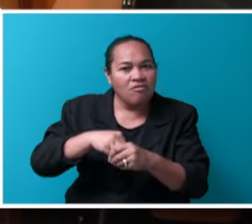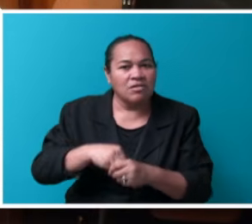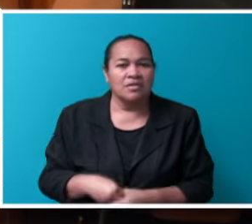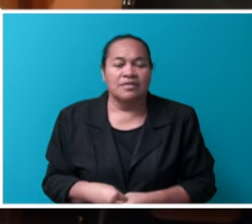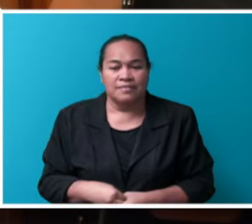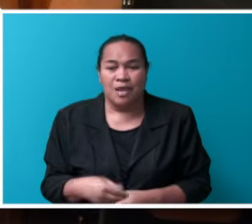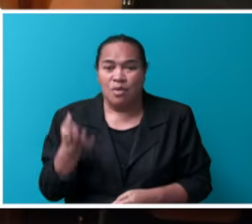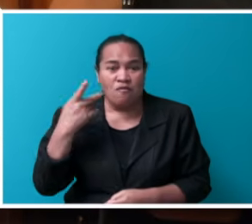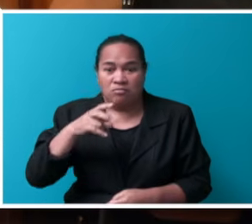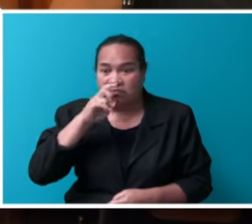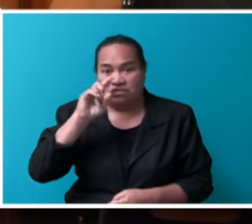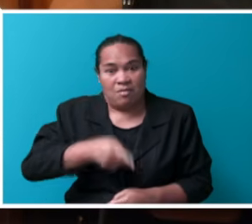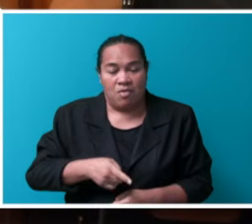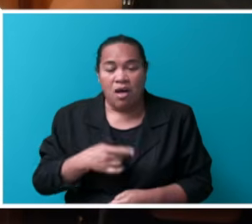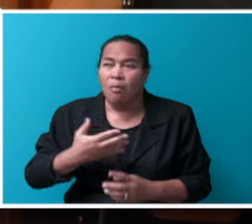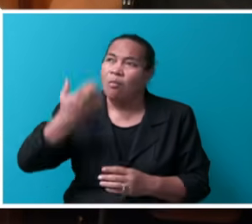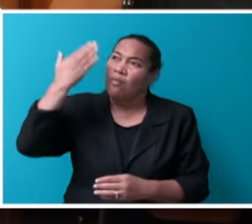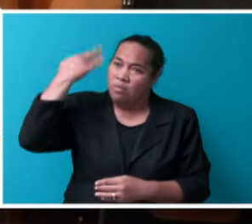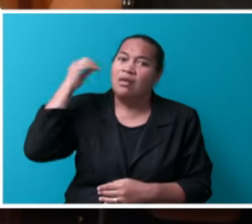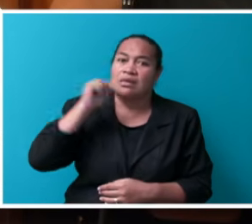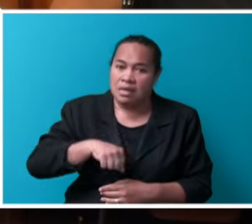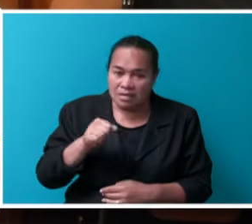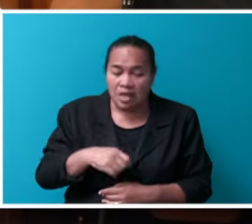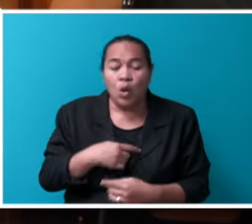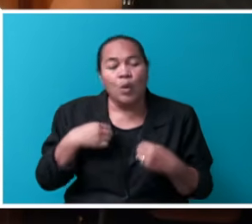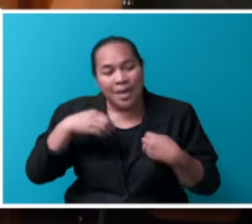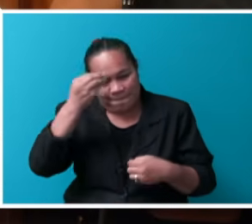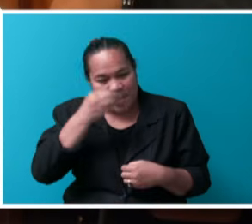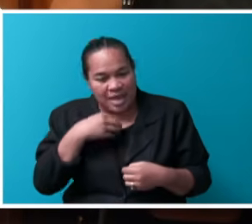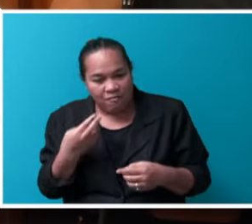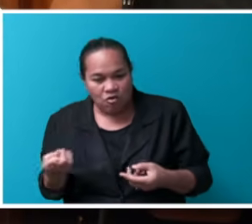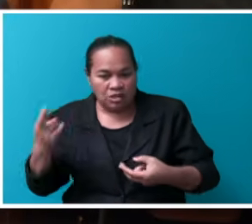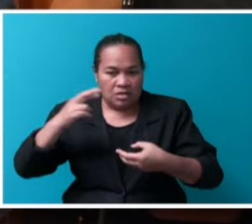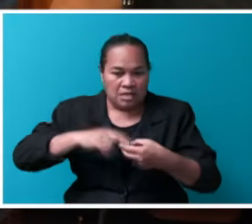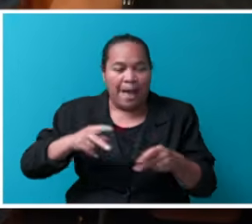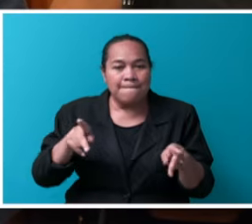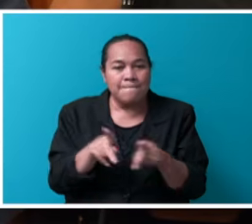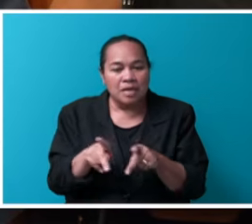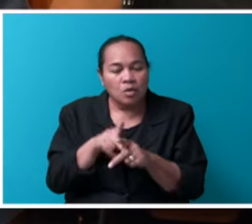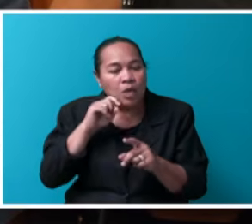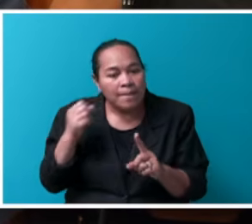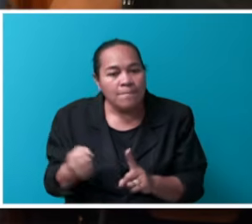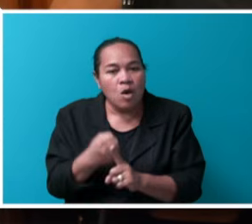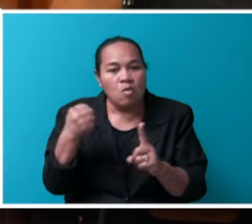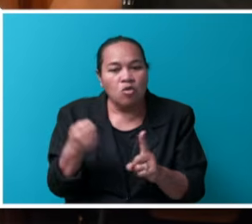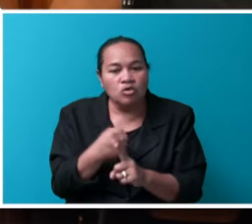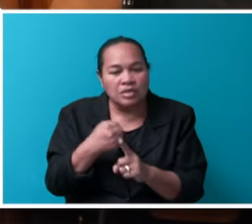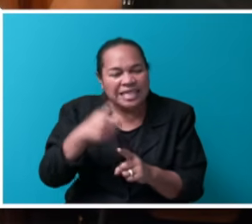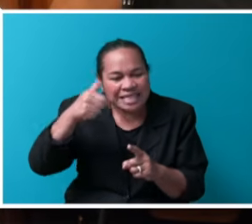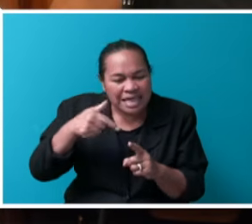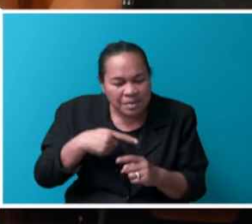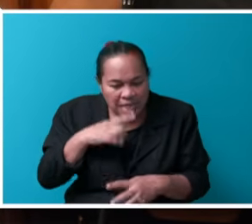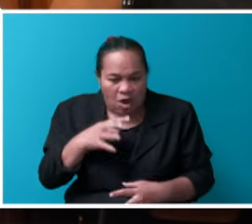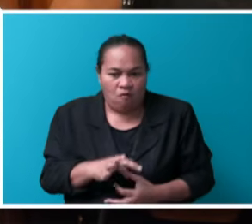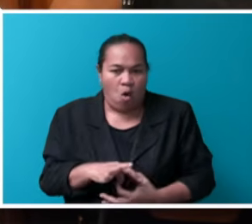as was the case in the past, Mr. Speaker. We believe restoring this partnership will promote a deeper sense of ownership